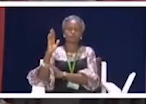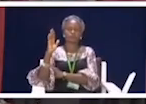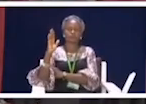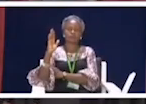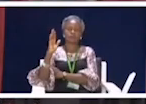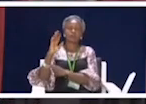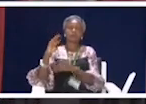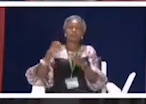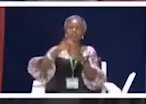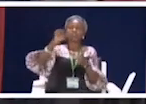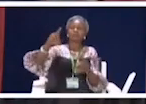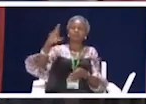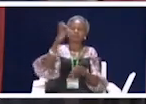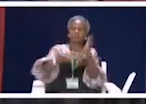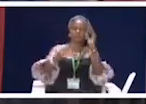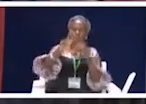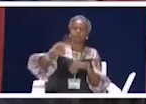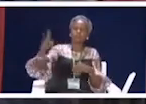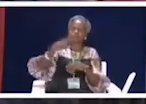In